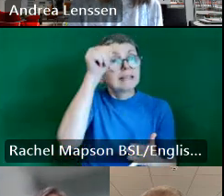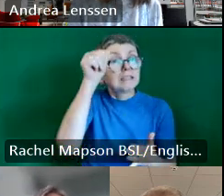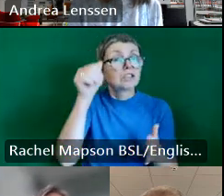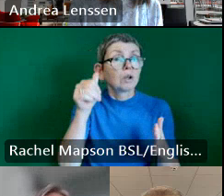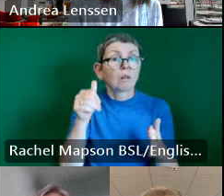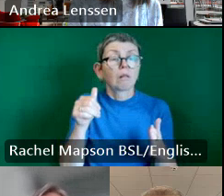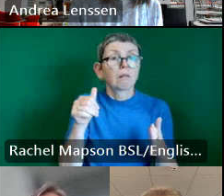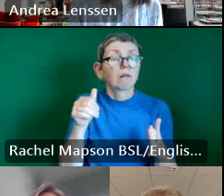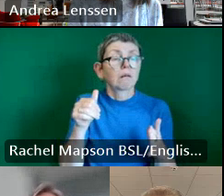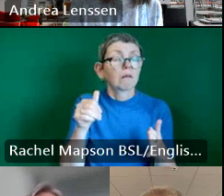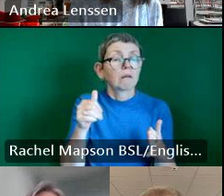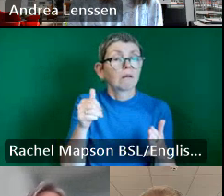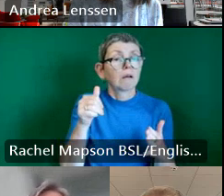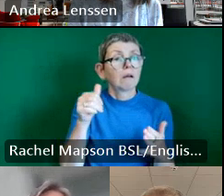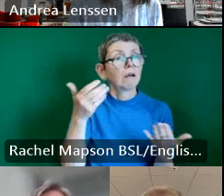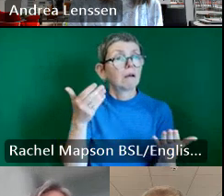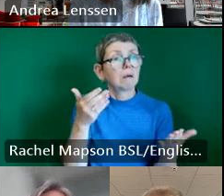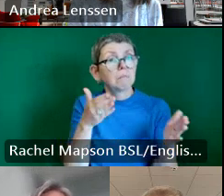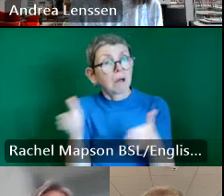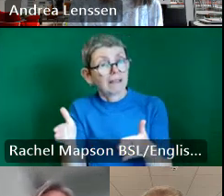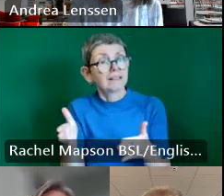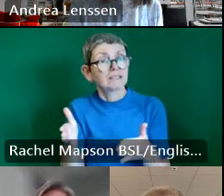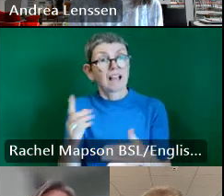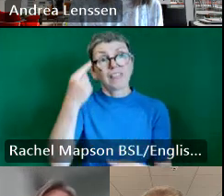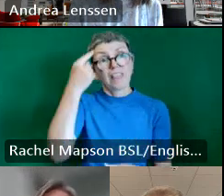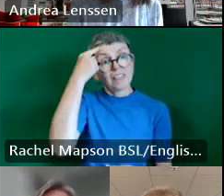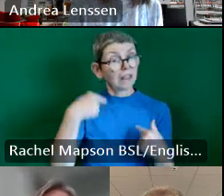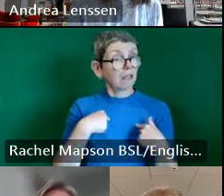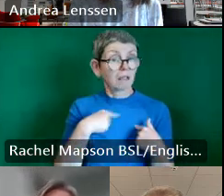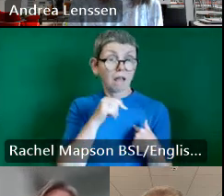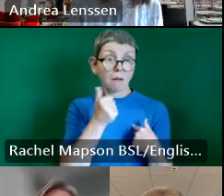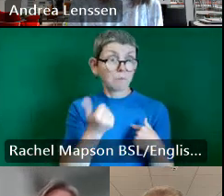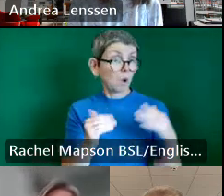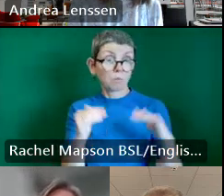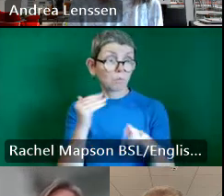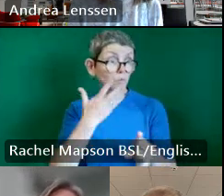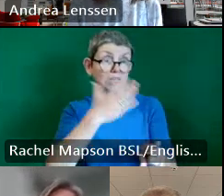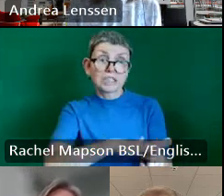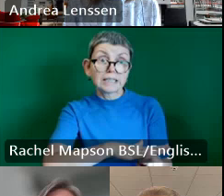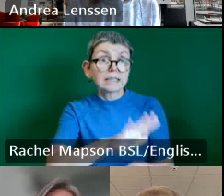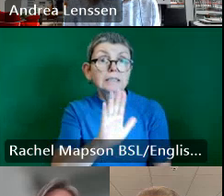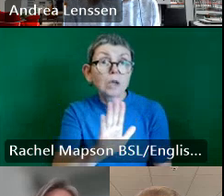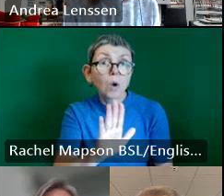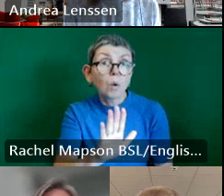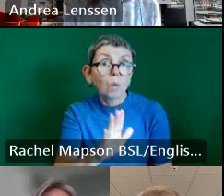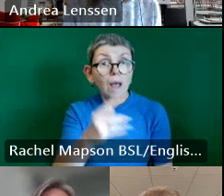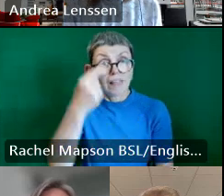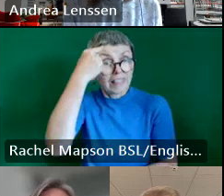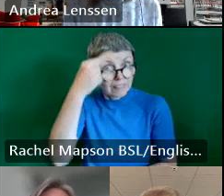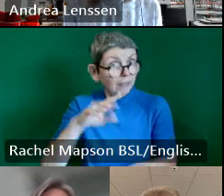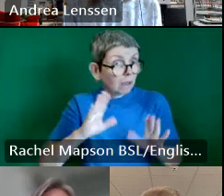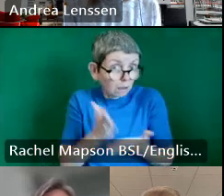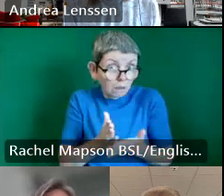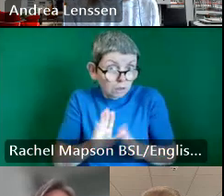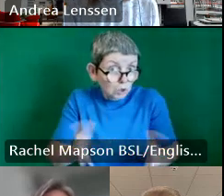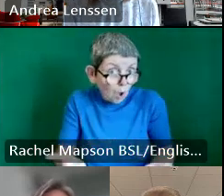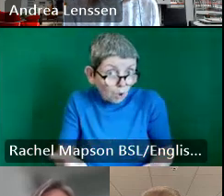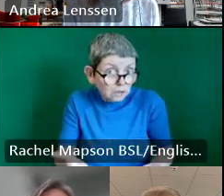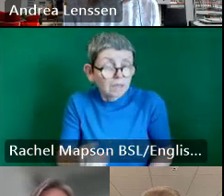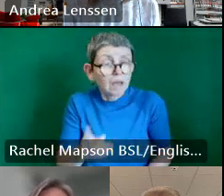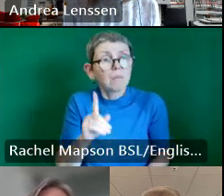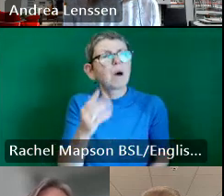egalitarian values and who believe that they are not prejudiced. So in their heart of hearts, they believe they're not prejudiced, but when they see the patient come into their